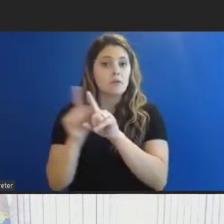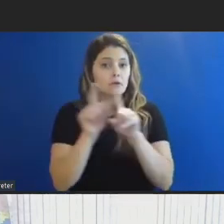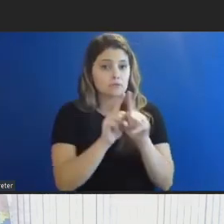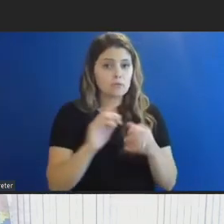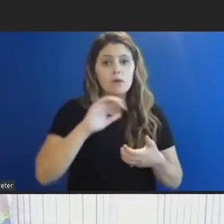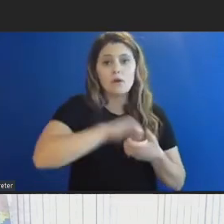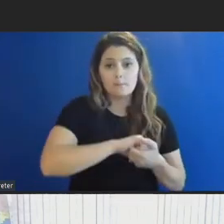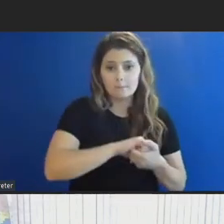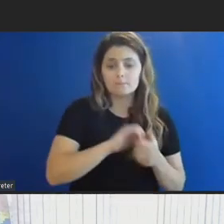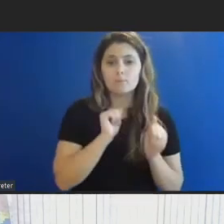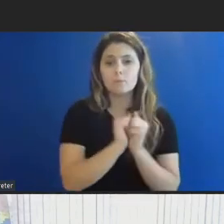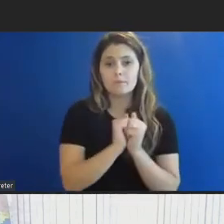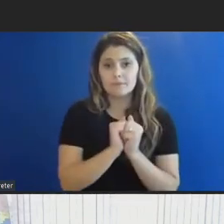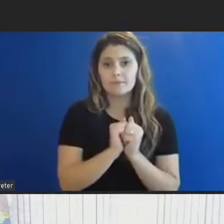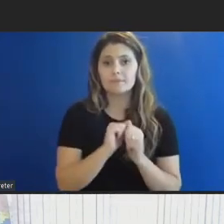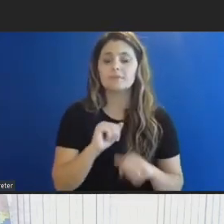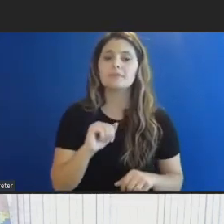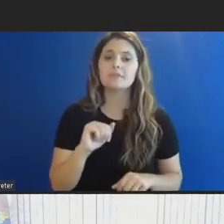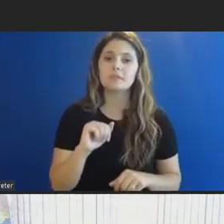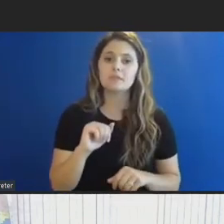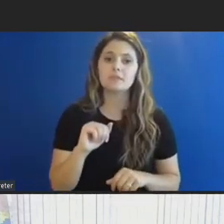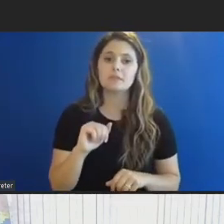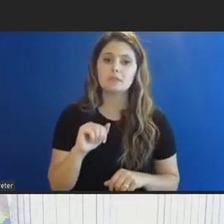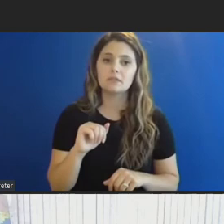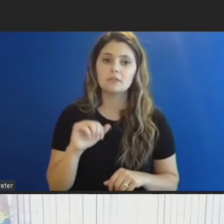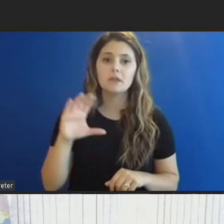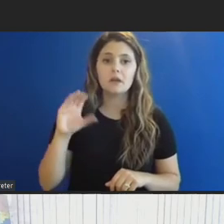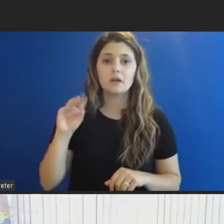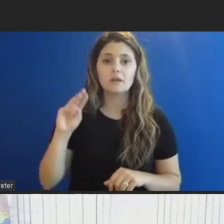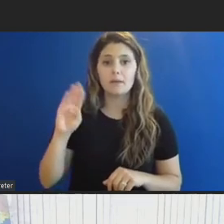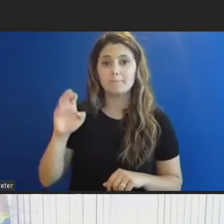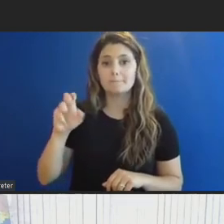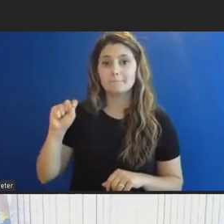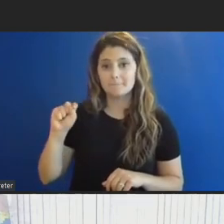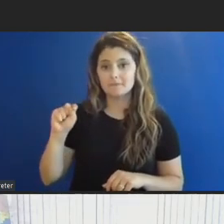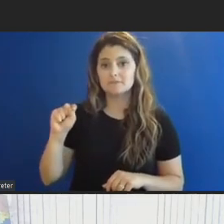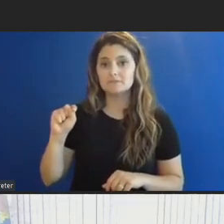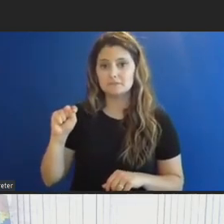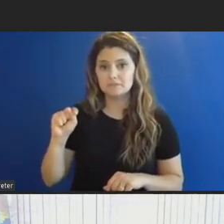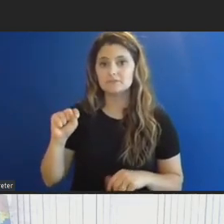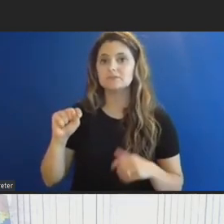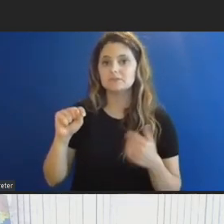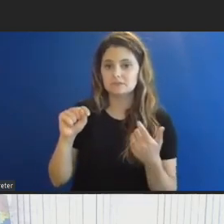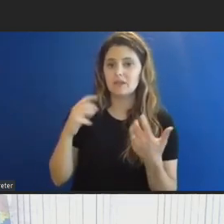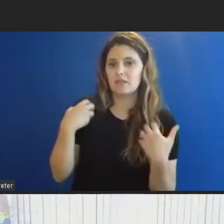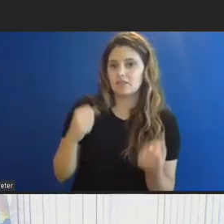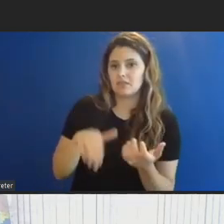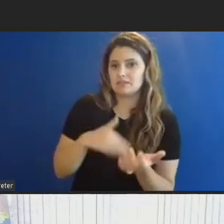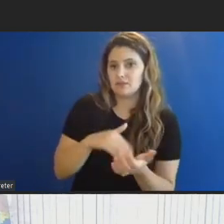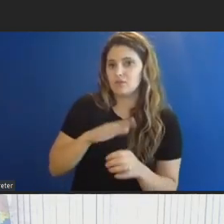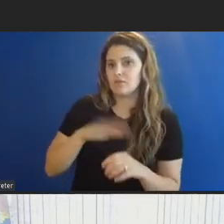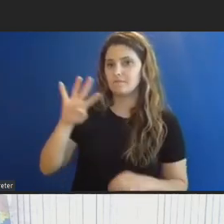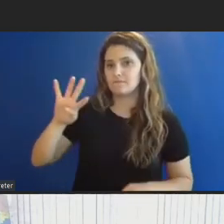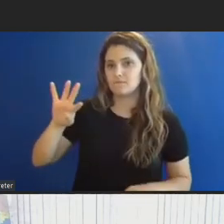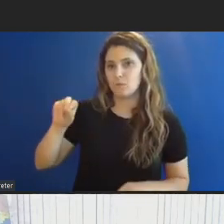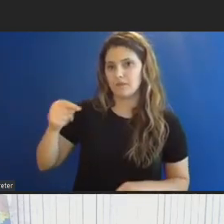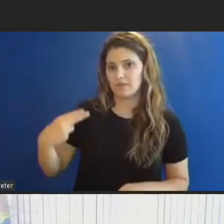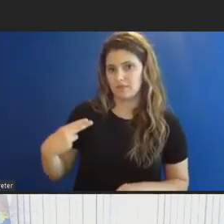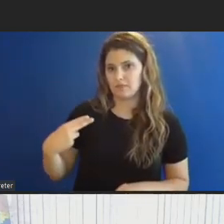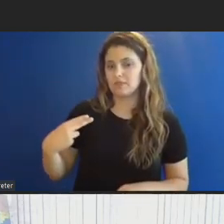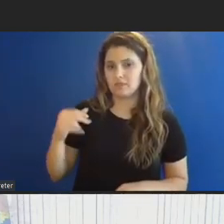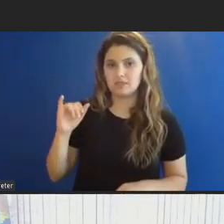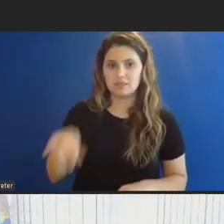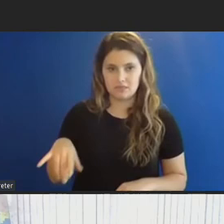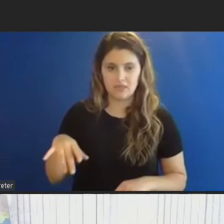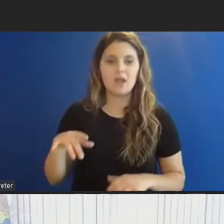partnership with the Comvest Health Center on 40th Street, which is